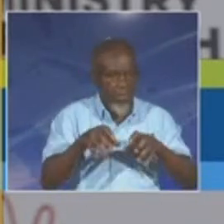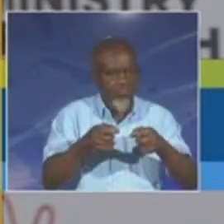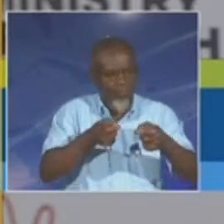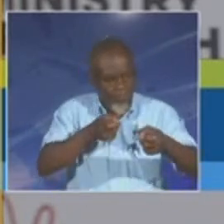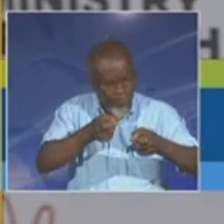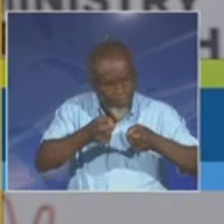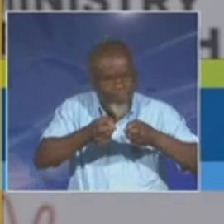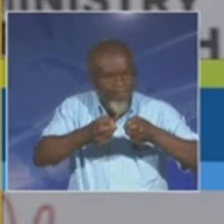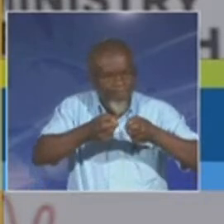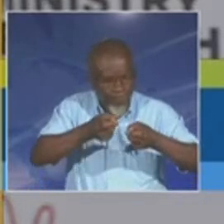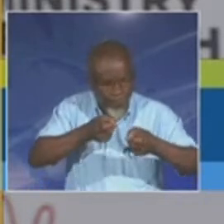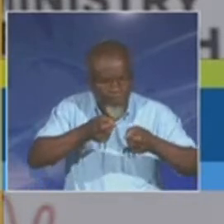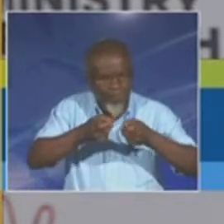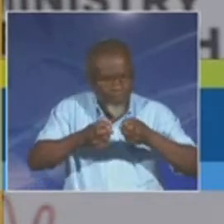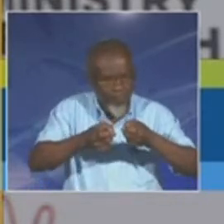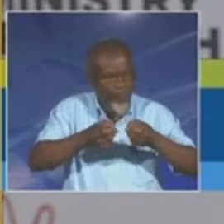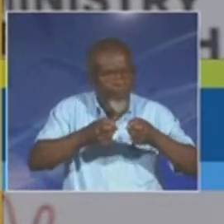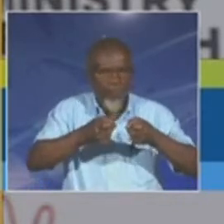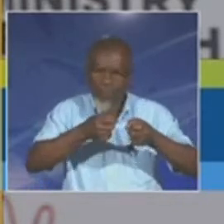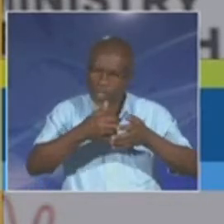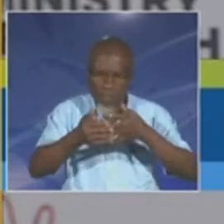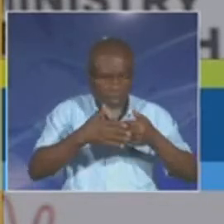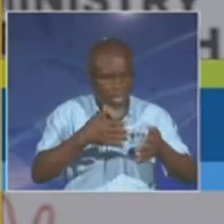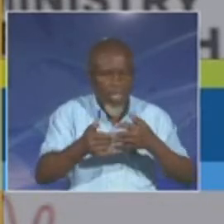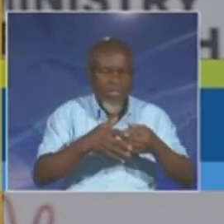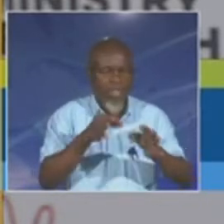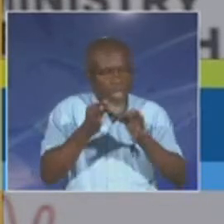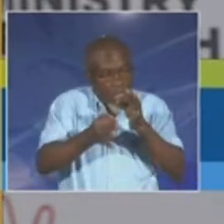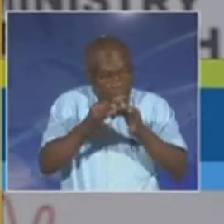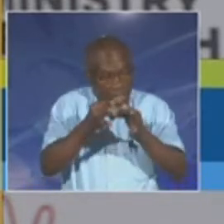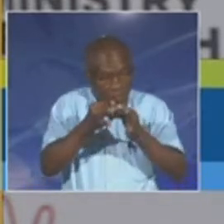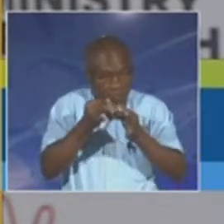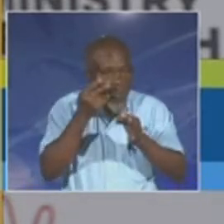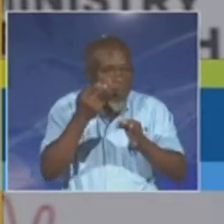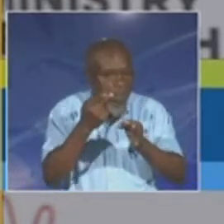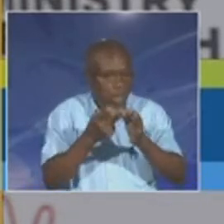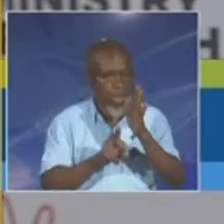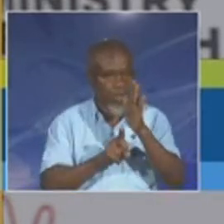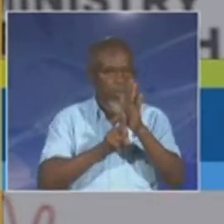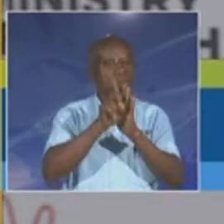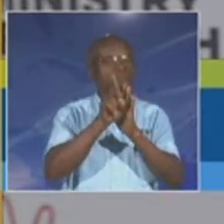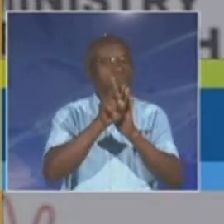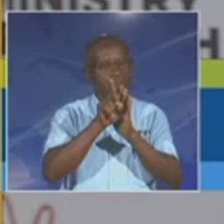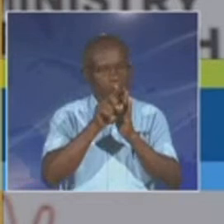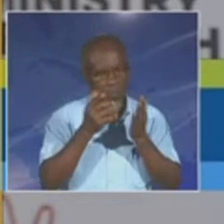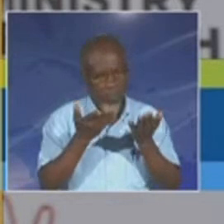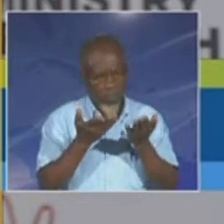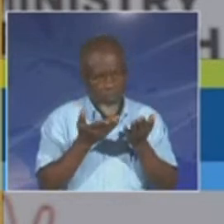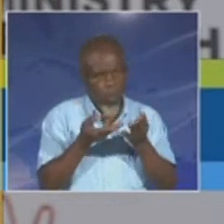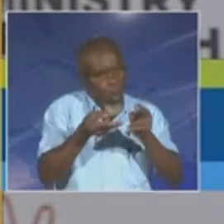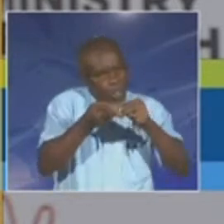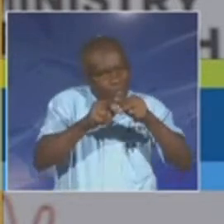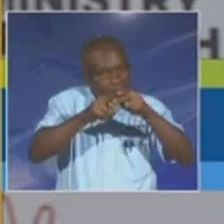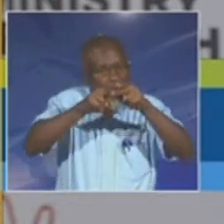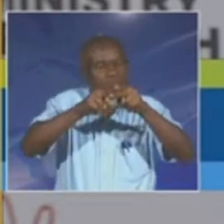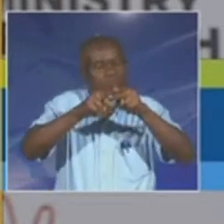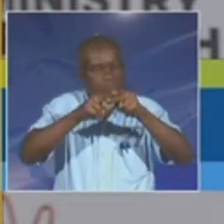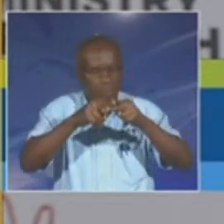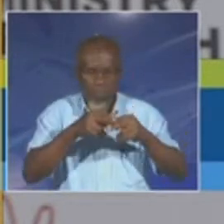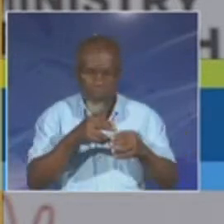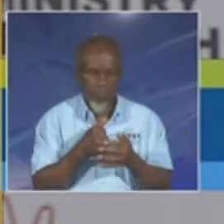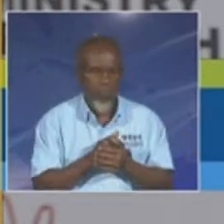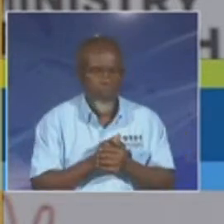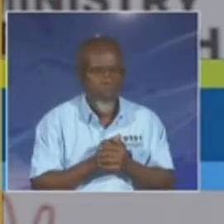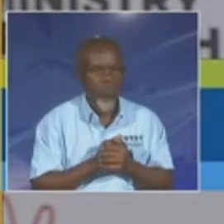especially surges, as the virus does what it does in its endemic state. So just to put that context into it as well. Thank